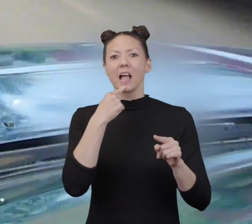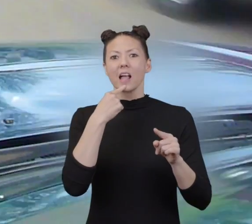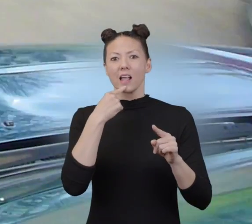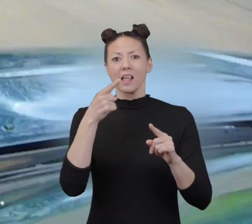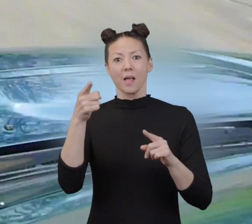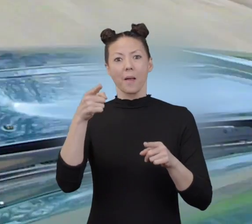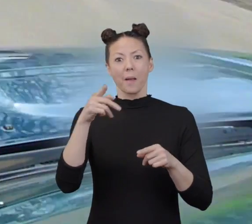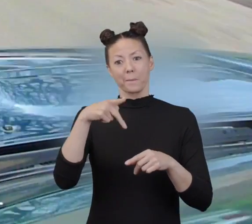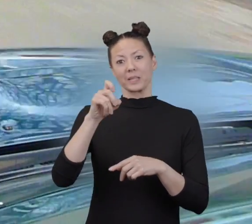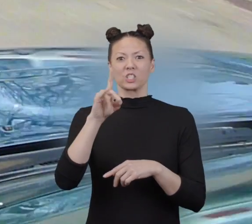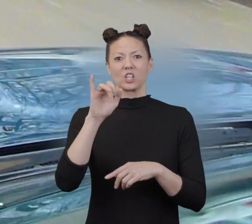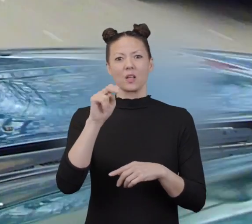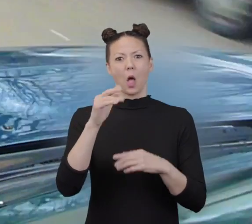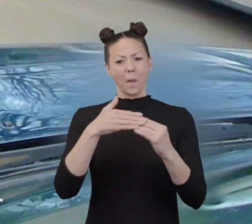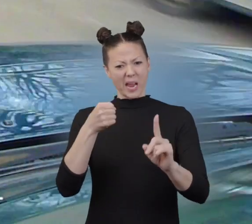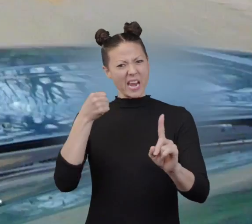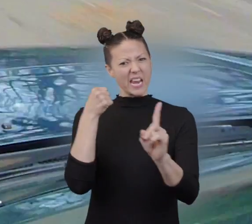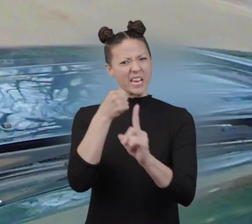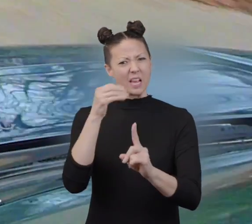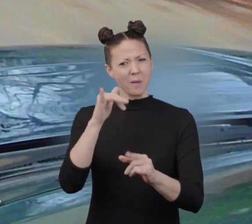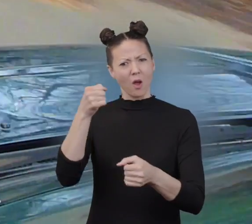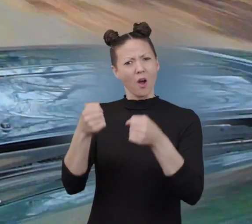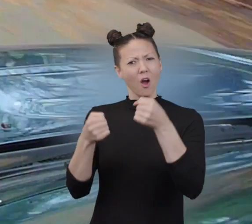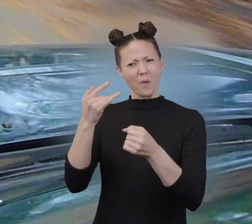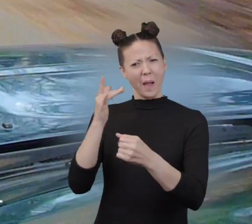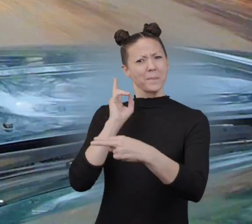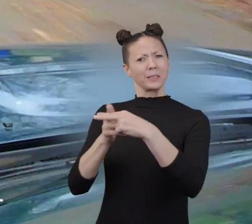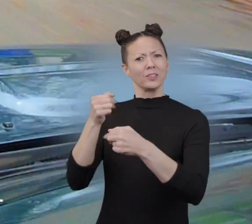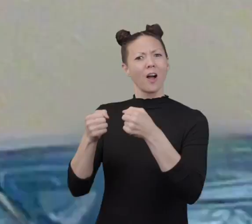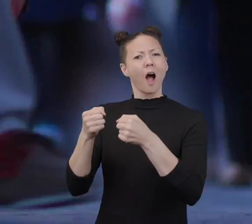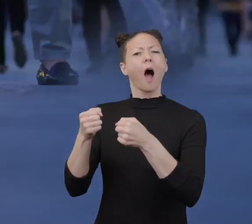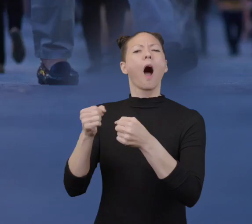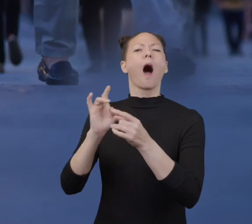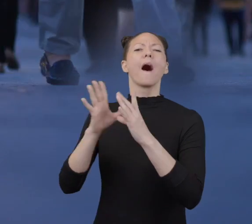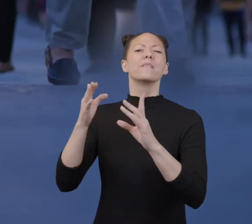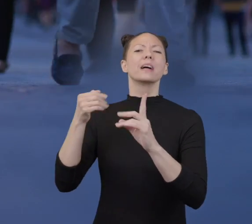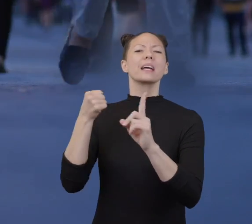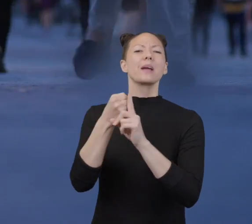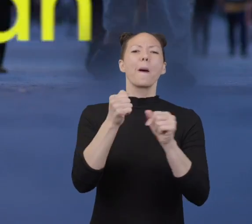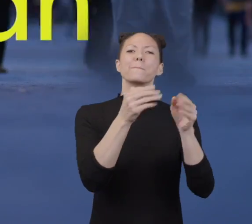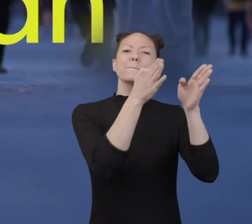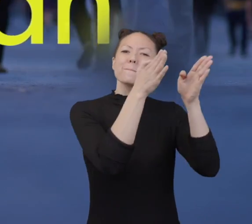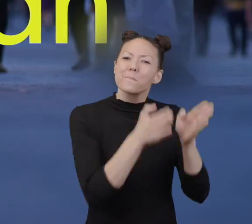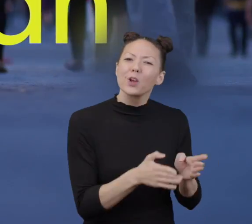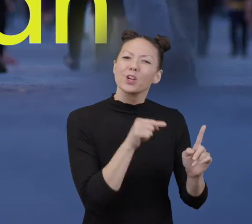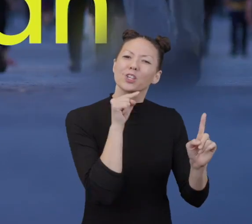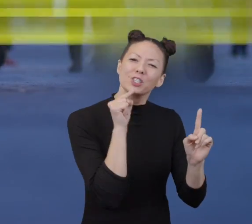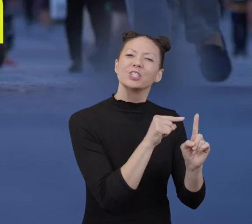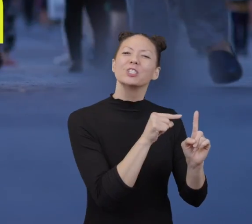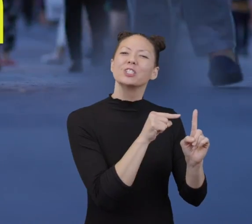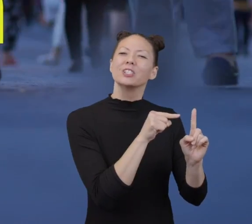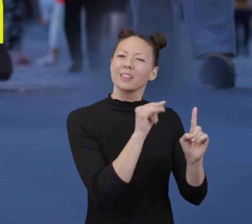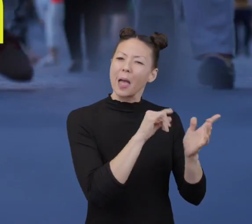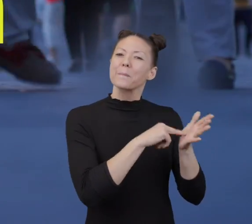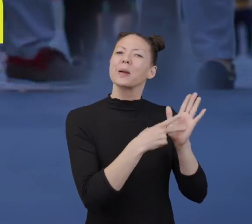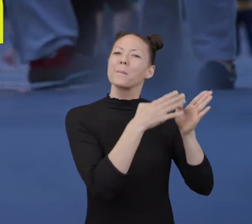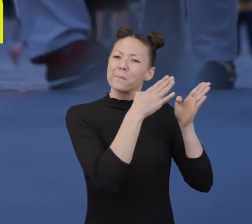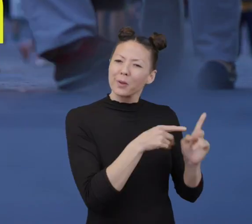the pedestrian was almost hit by a car. Does that seem like a pedestrian could be a